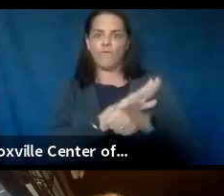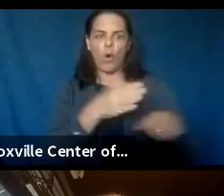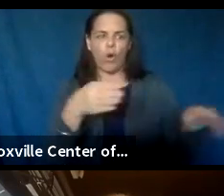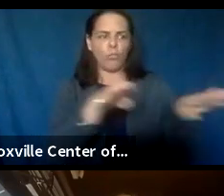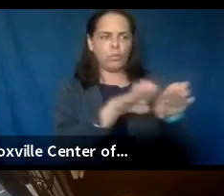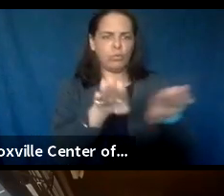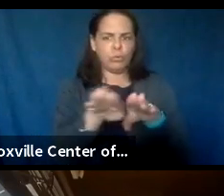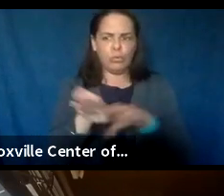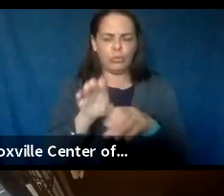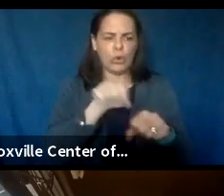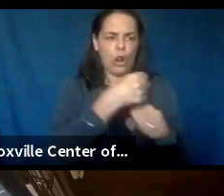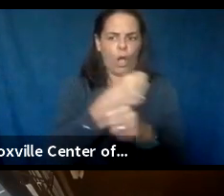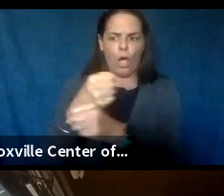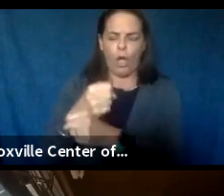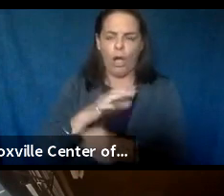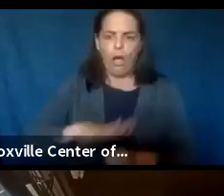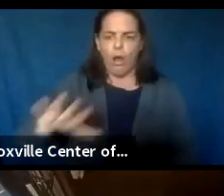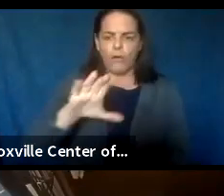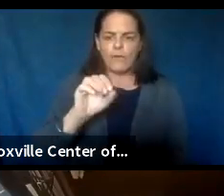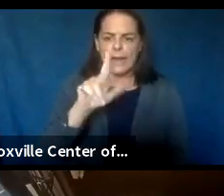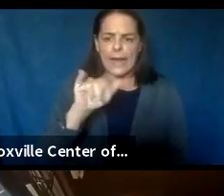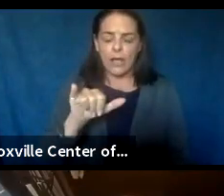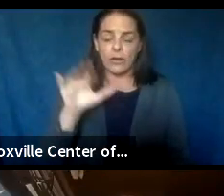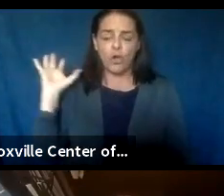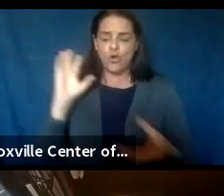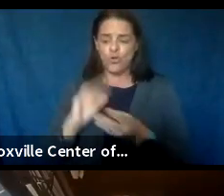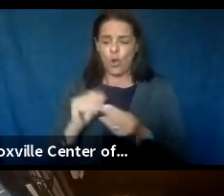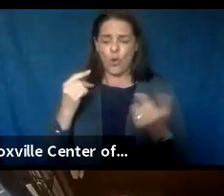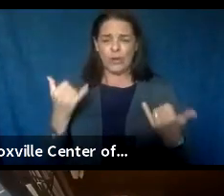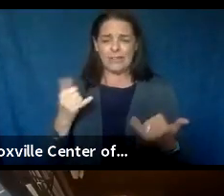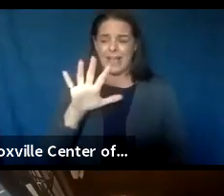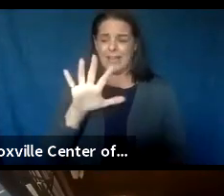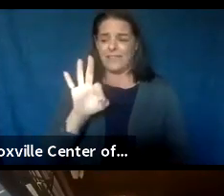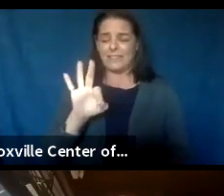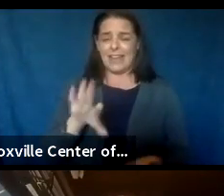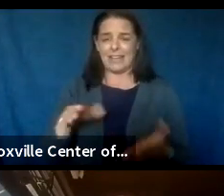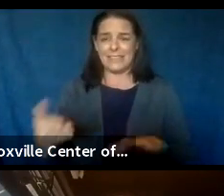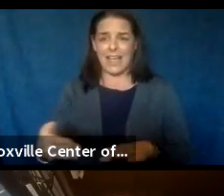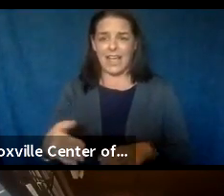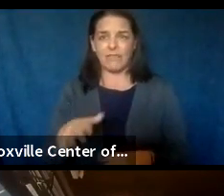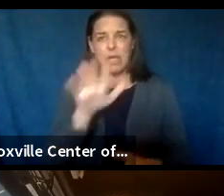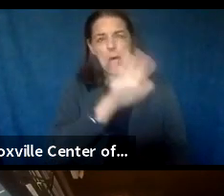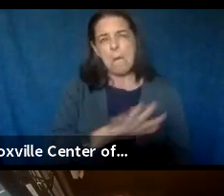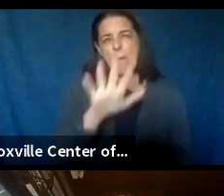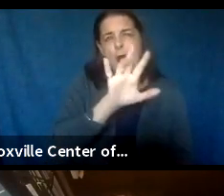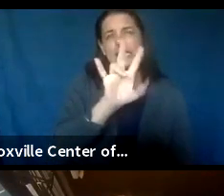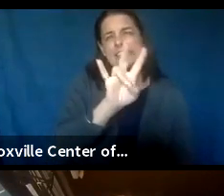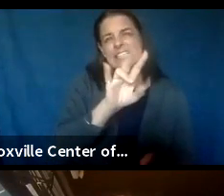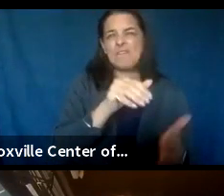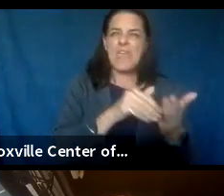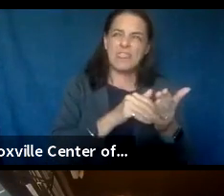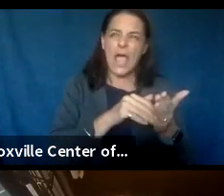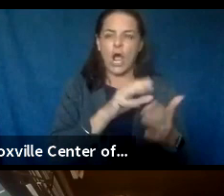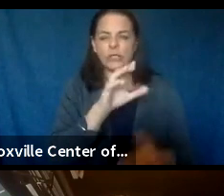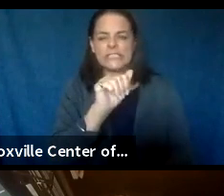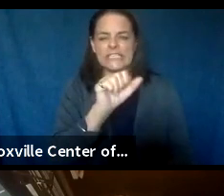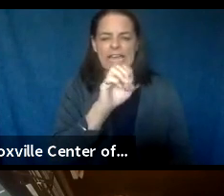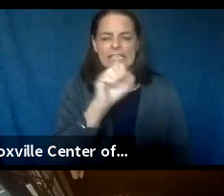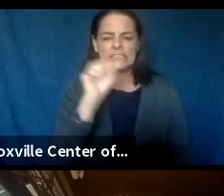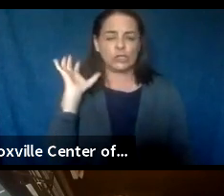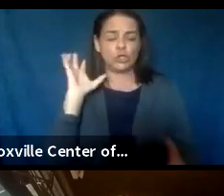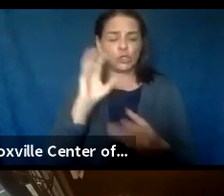countywide. There are 59 total deaths to date, 7,000 roughly active cases, or 7,000 roughly